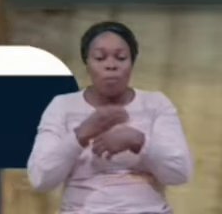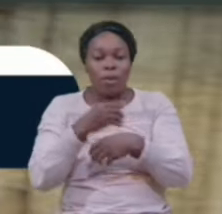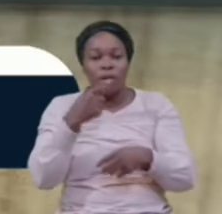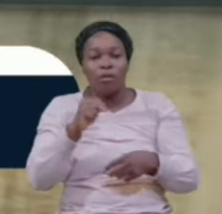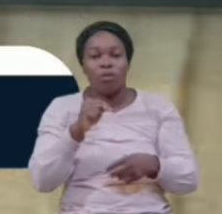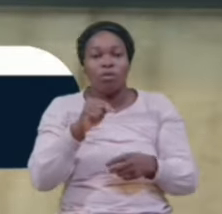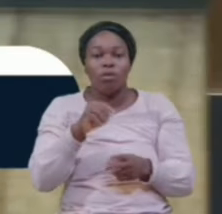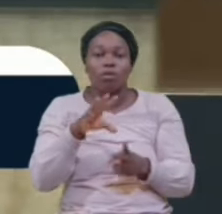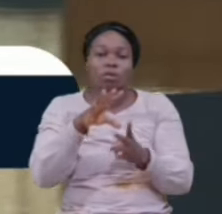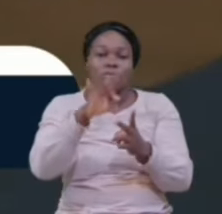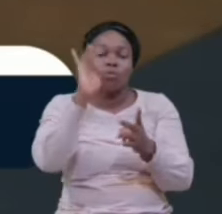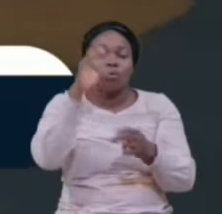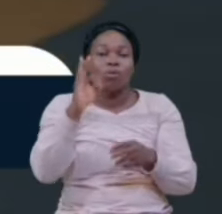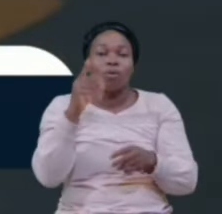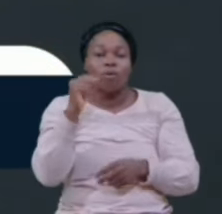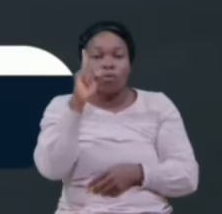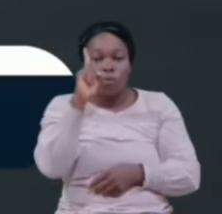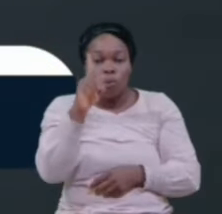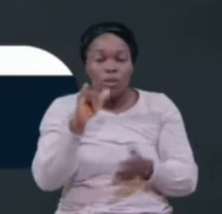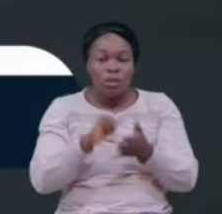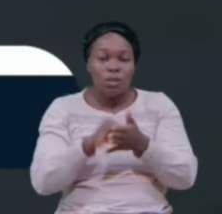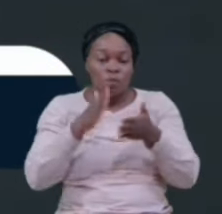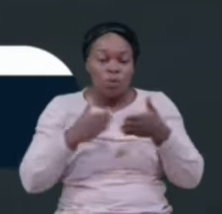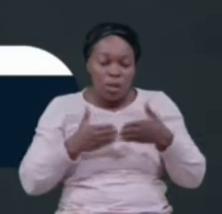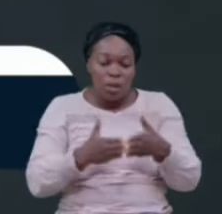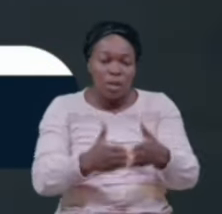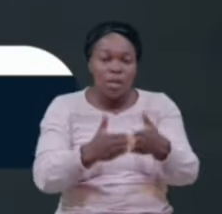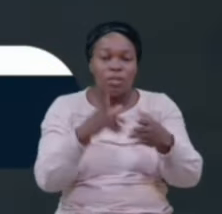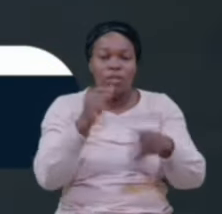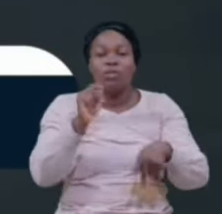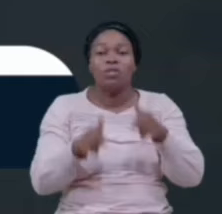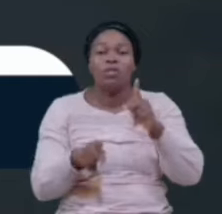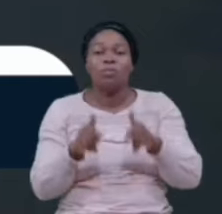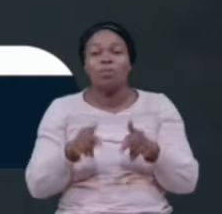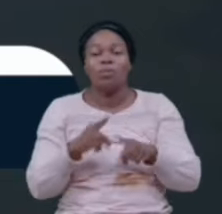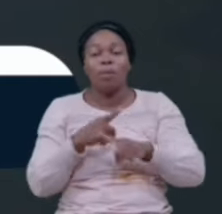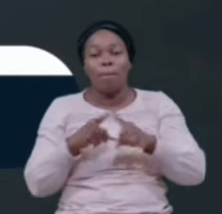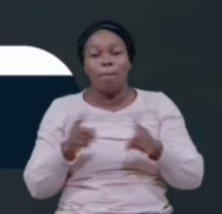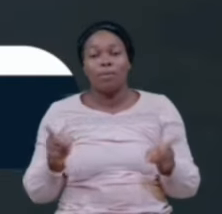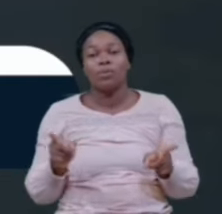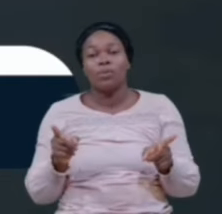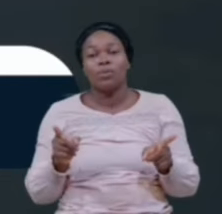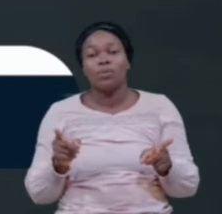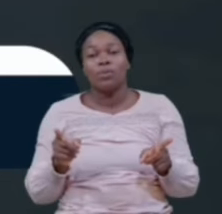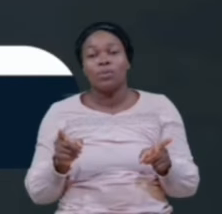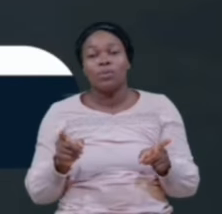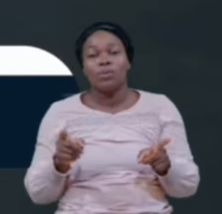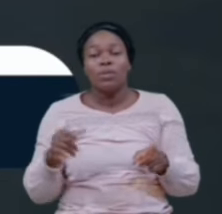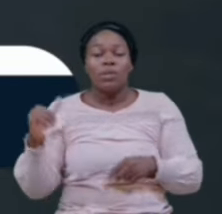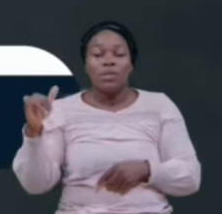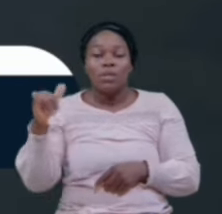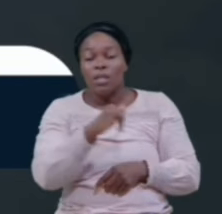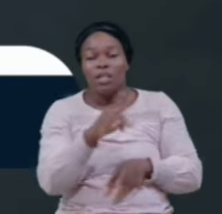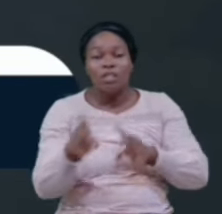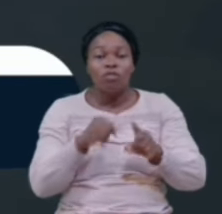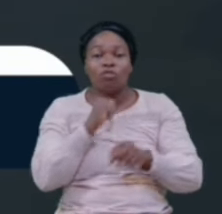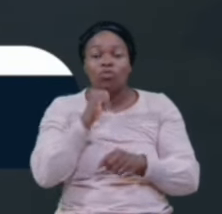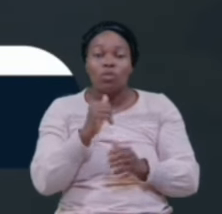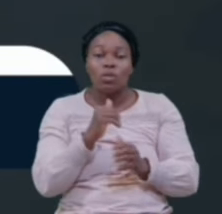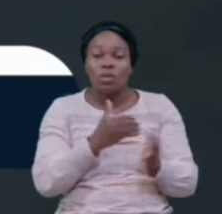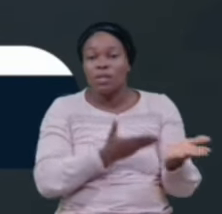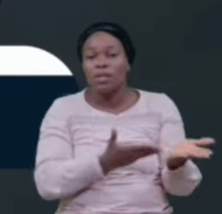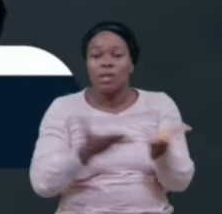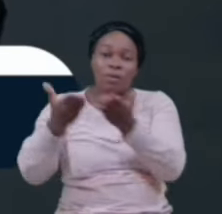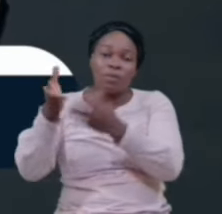for the children of Israel. They had many faults, but they didn't carry their fault,